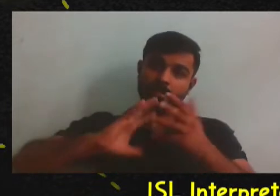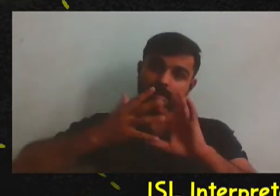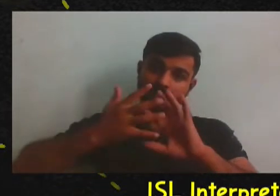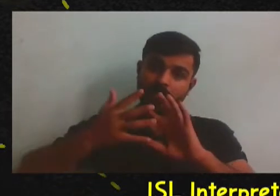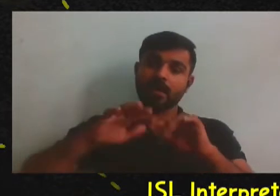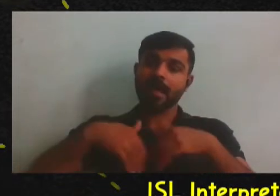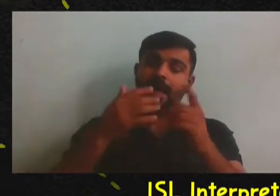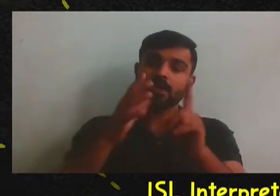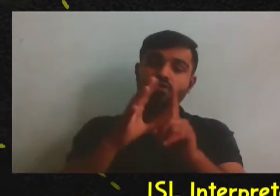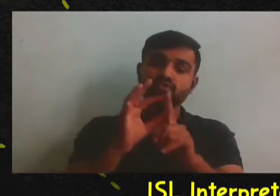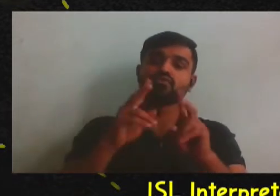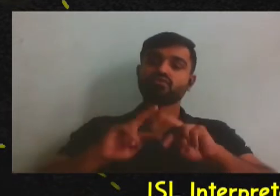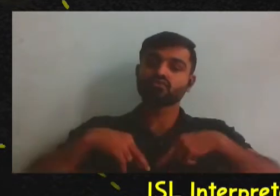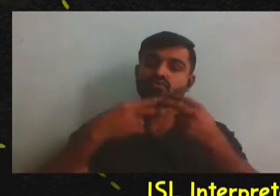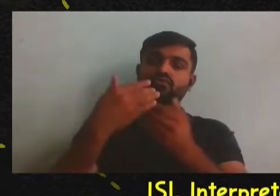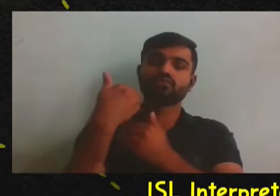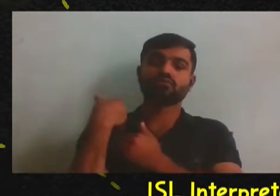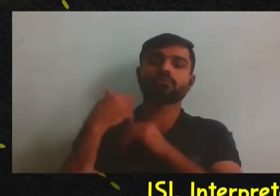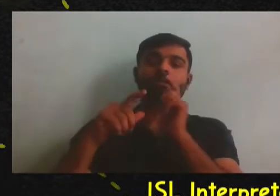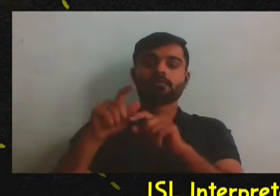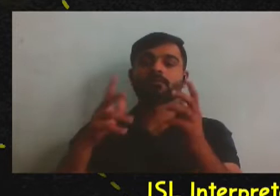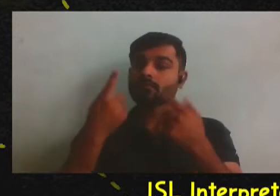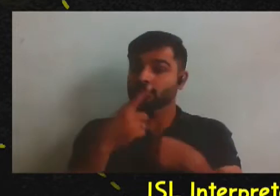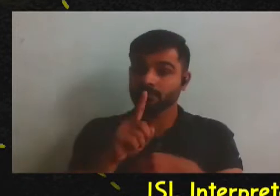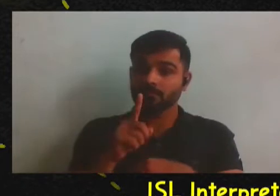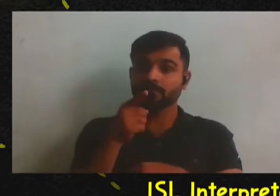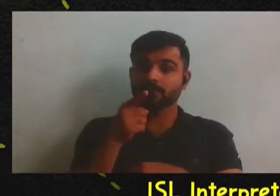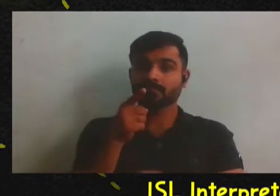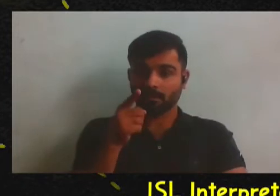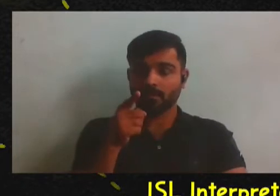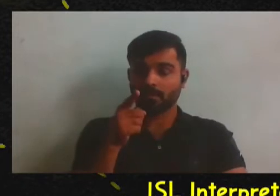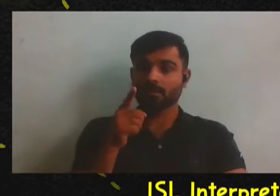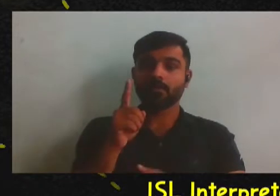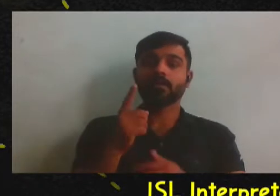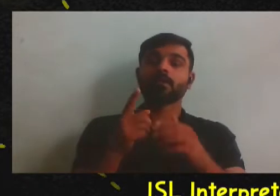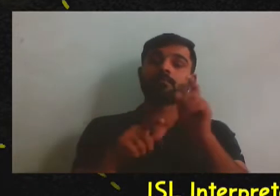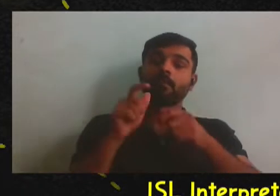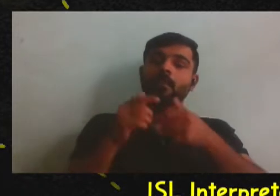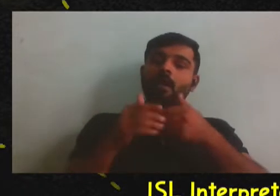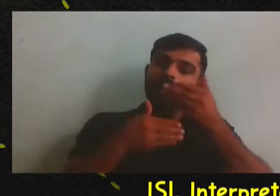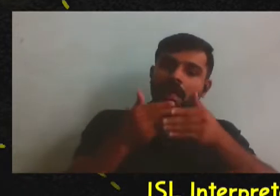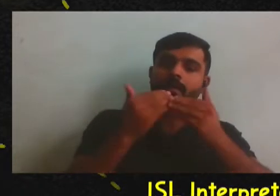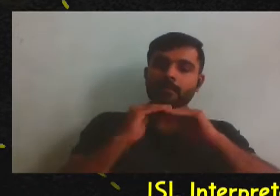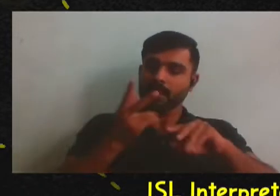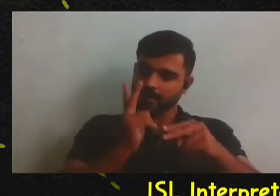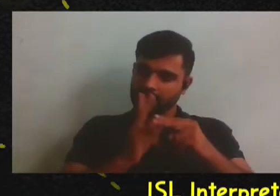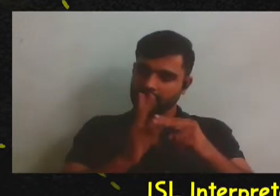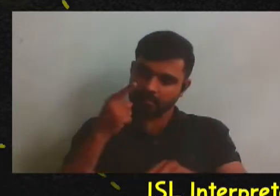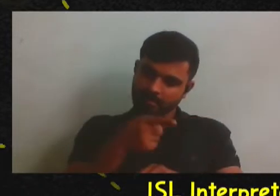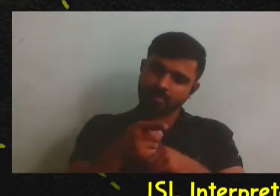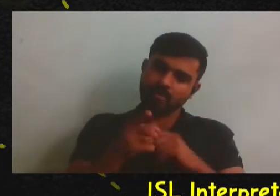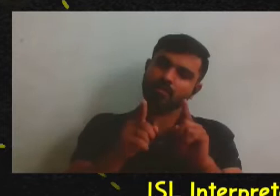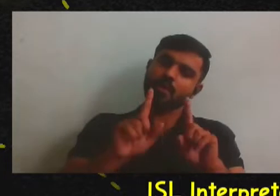do you take responsibility for that, right? You jeopardize that particular child's